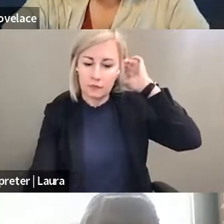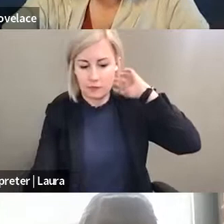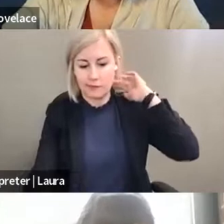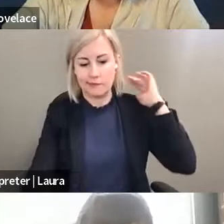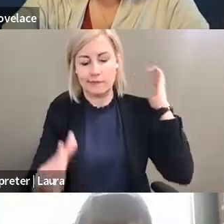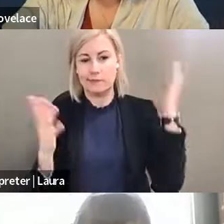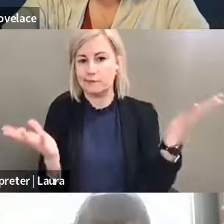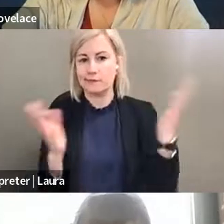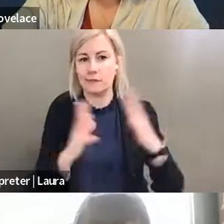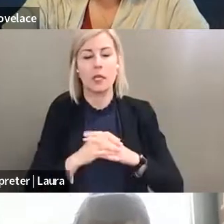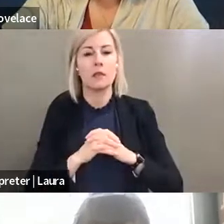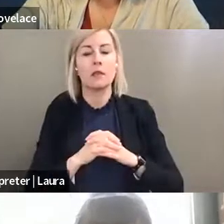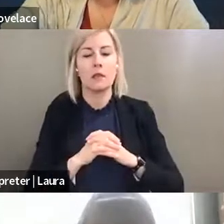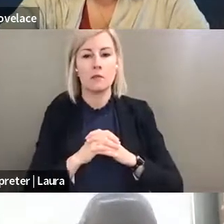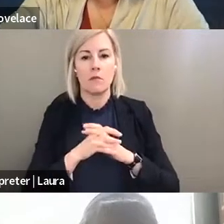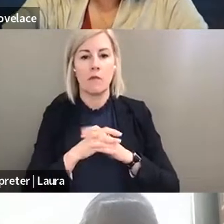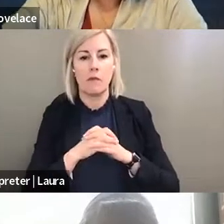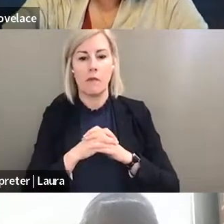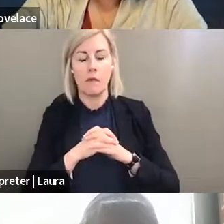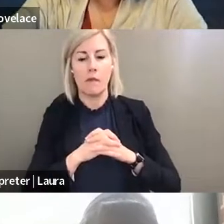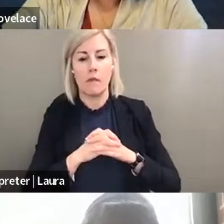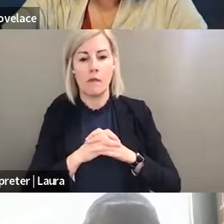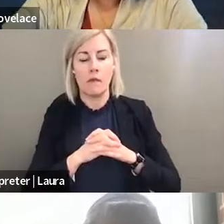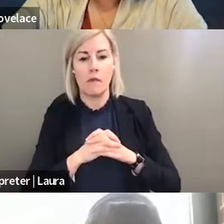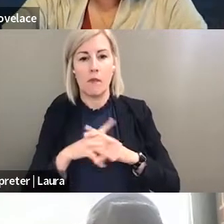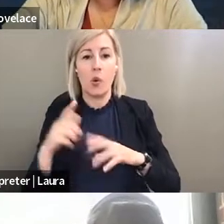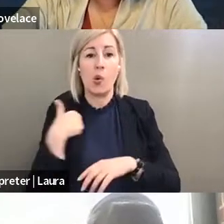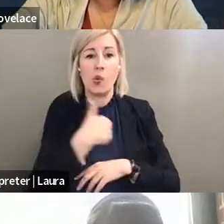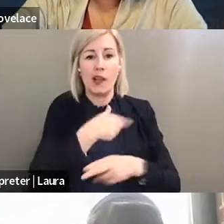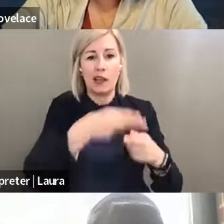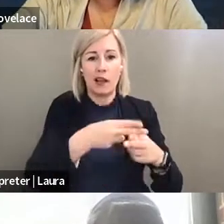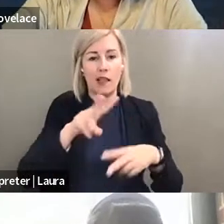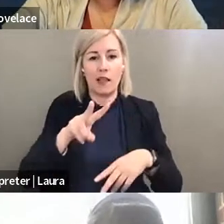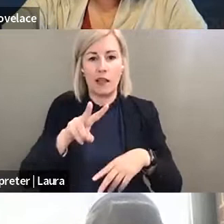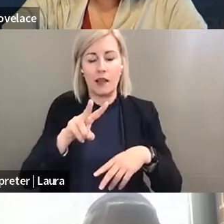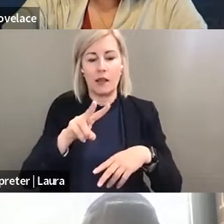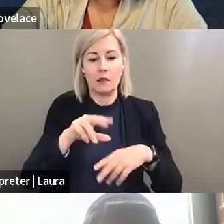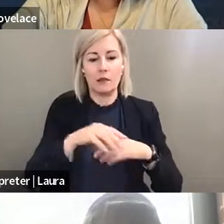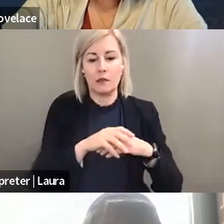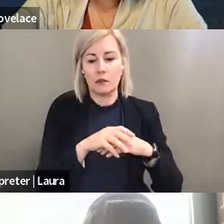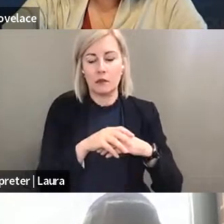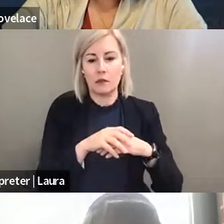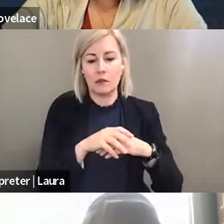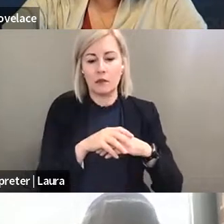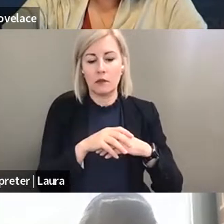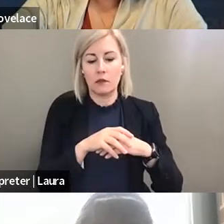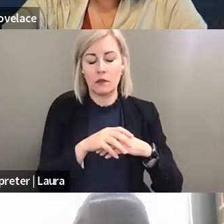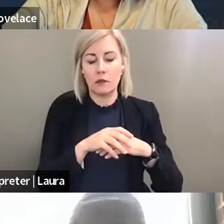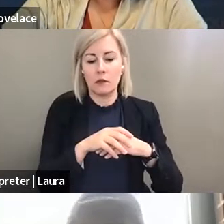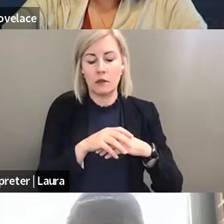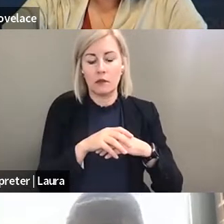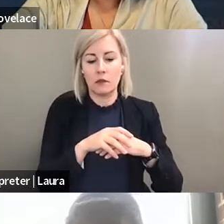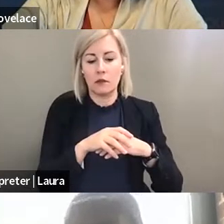So it's, we call it vouchers. The legislature and